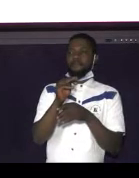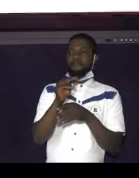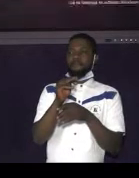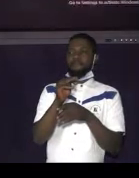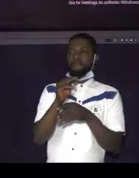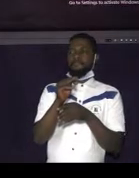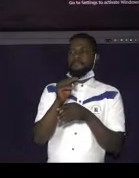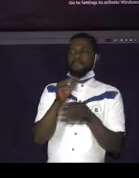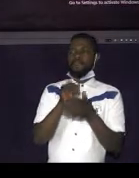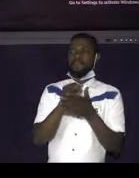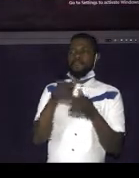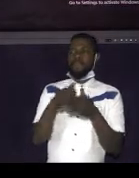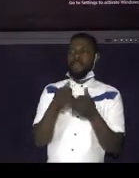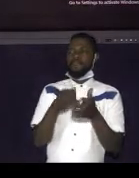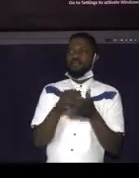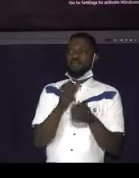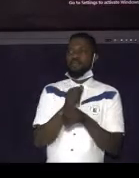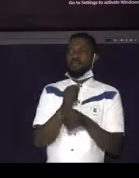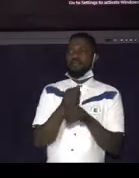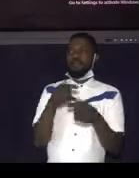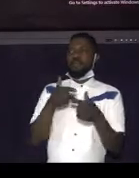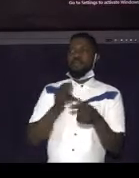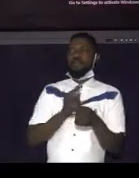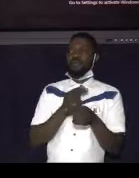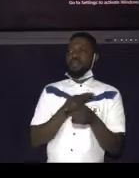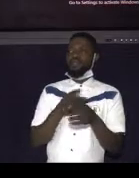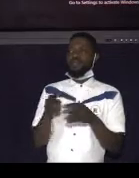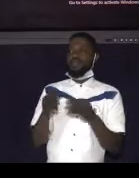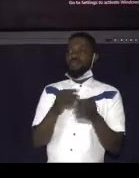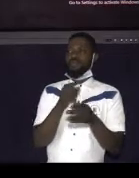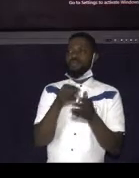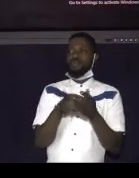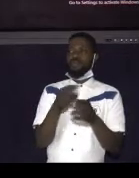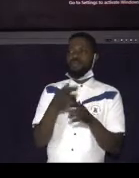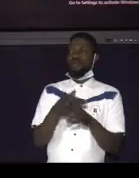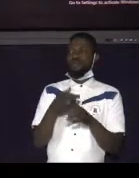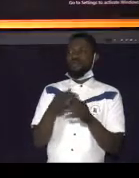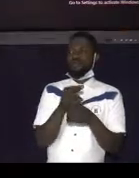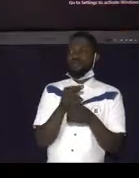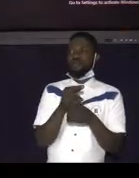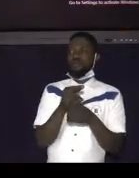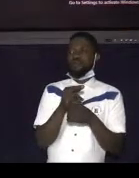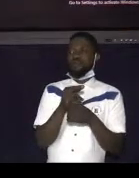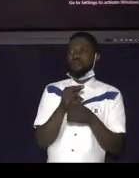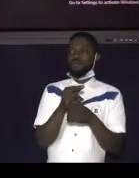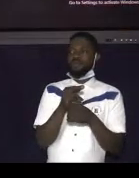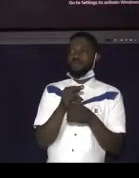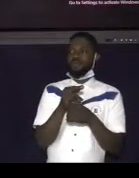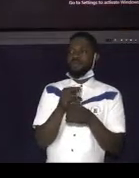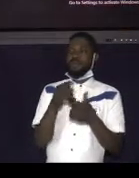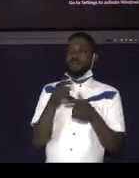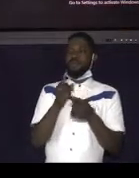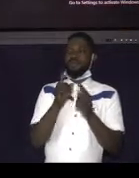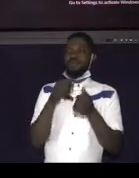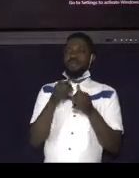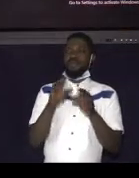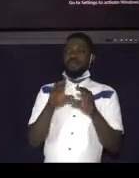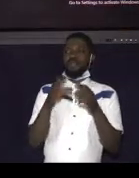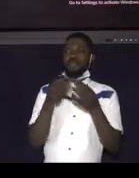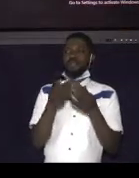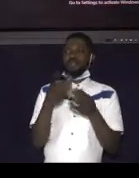Good. That's how lever works. In our seesaw, we have seen that. Now,